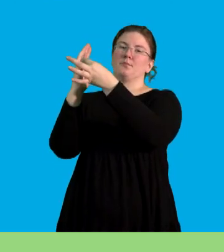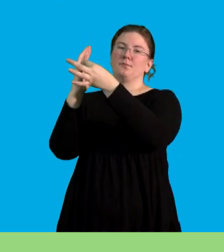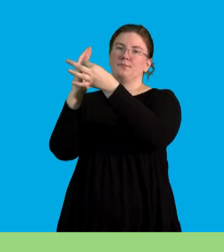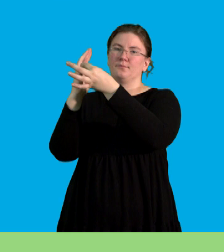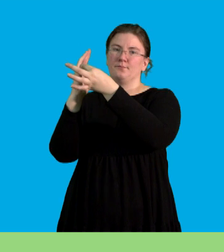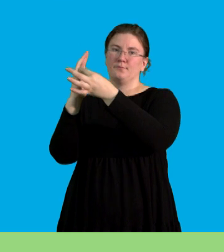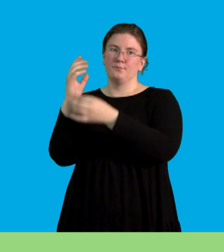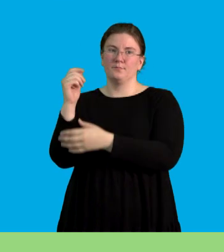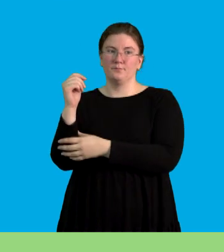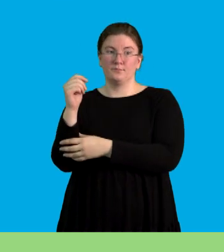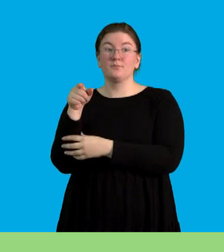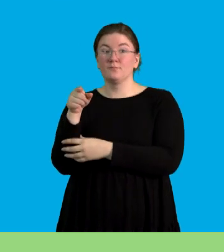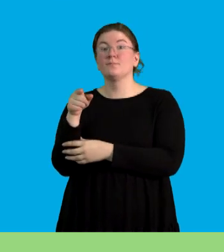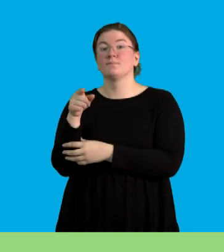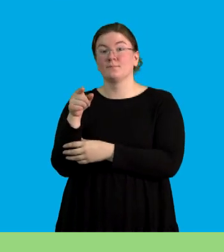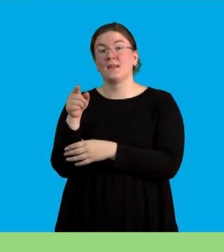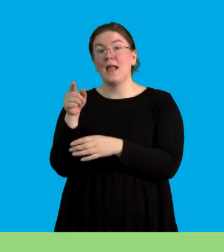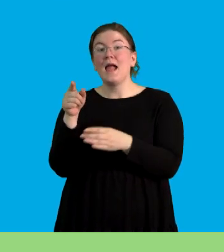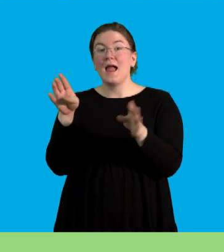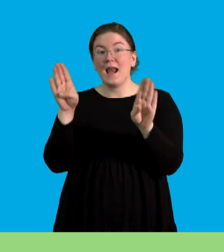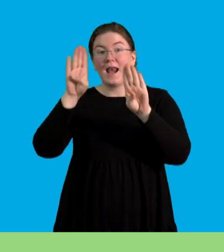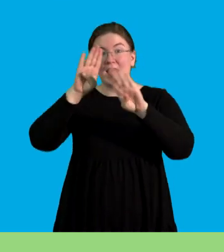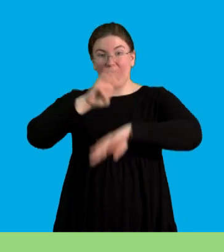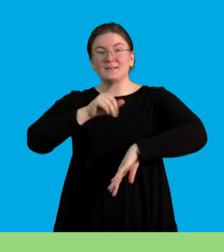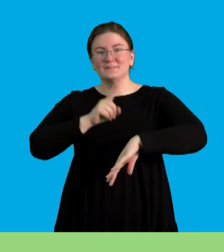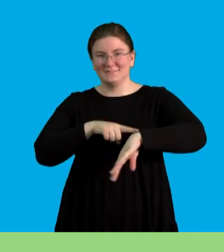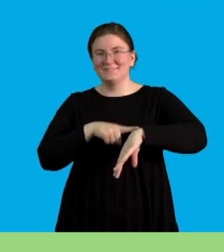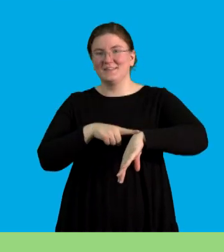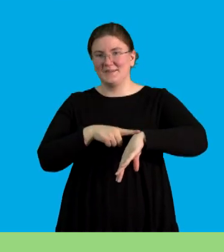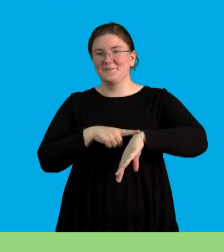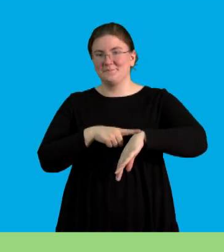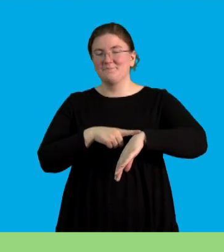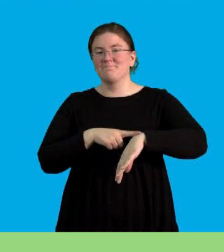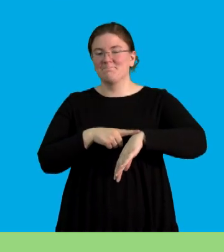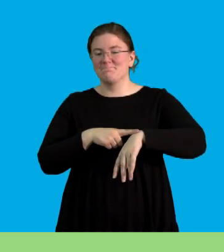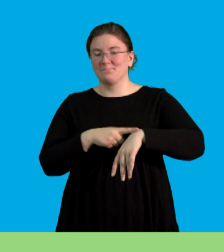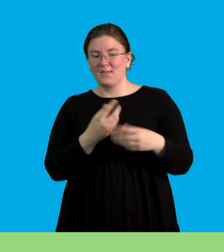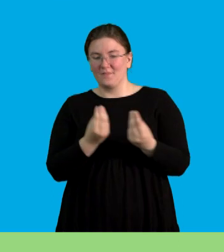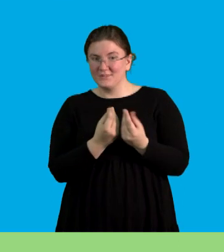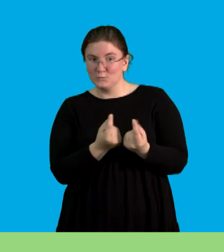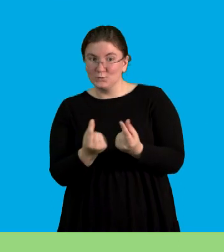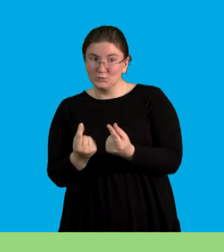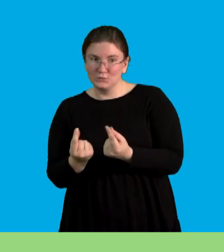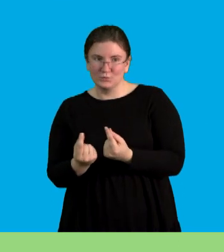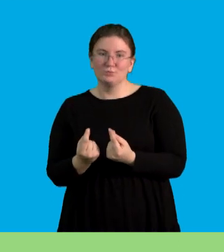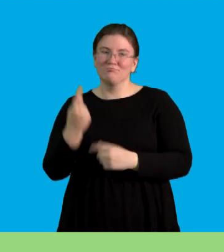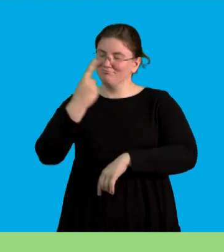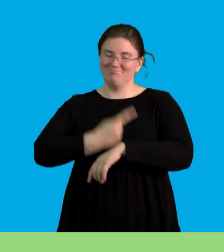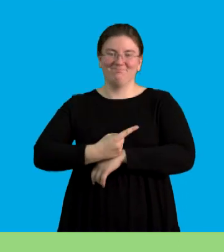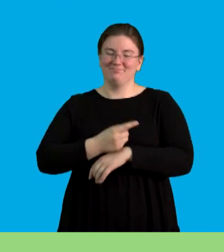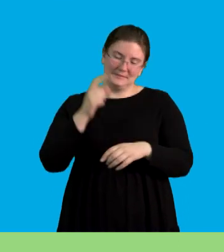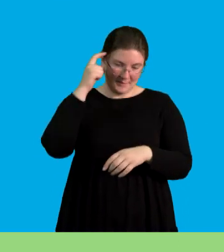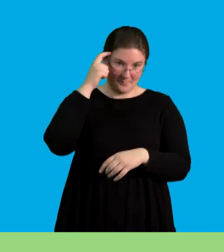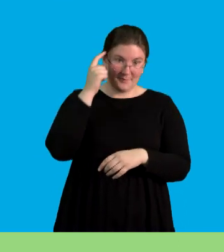tree. It is nocturnal. This is related to how it is